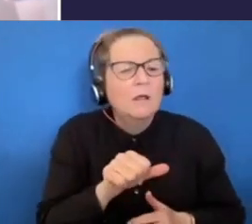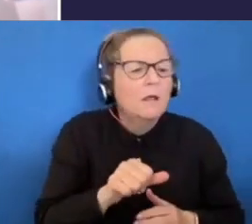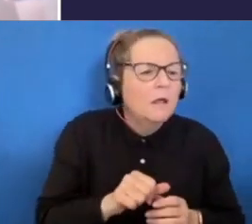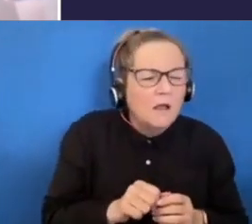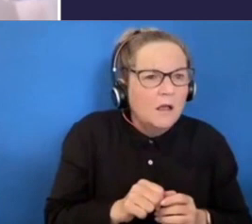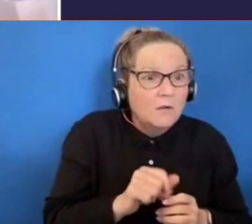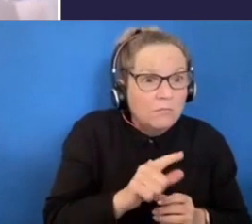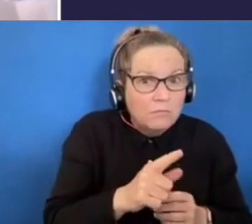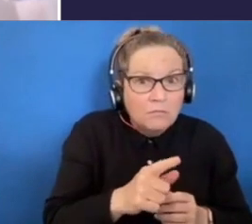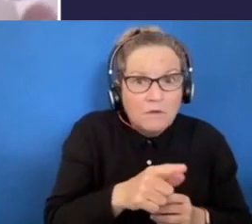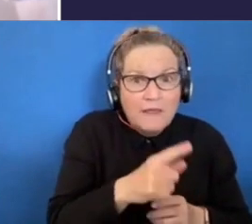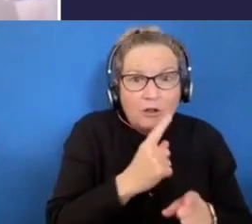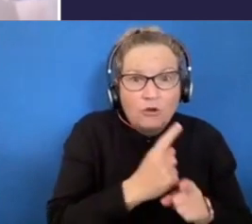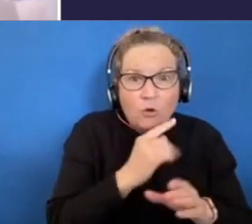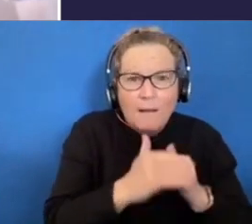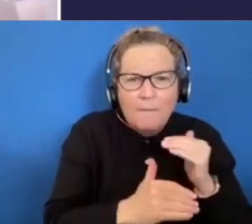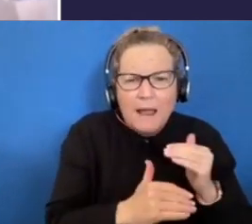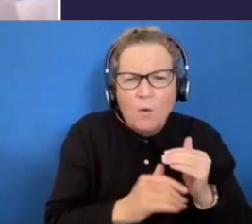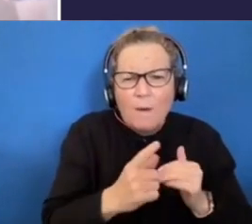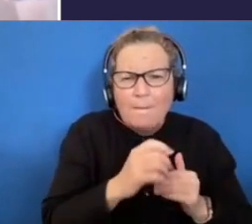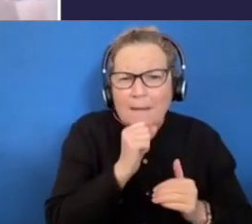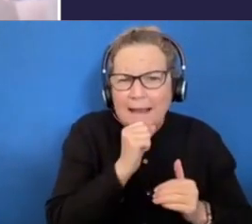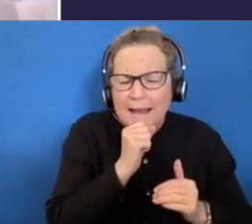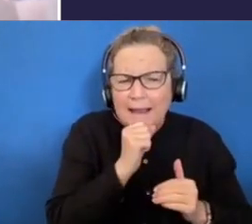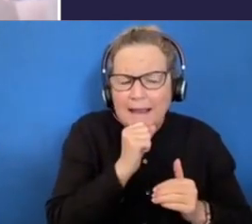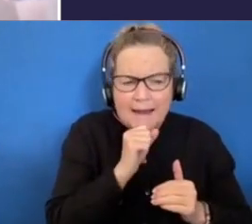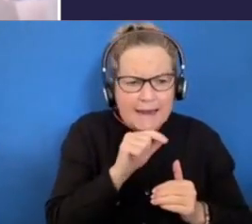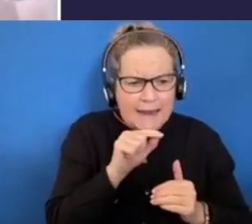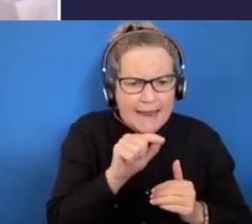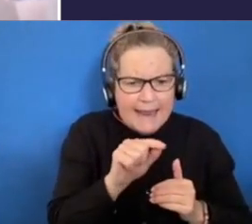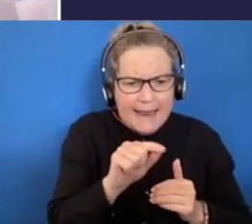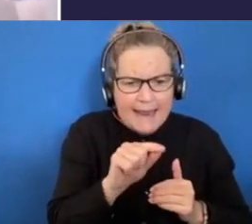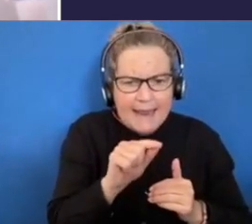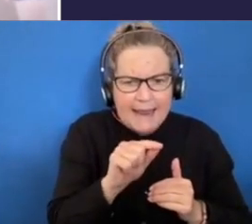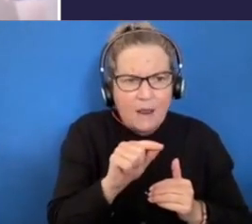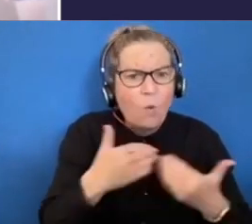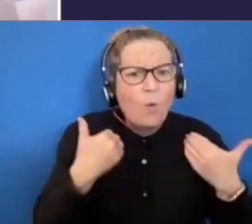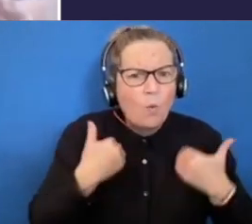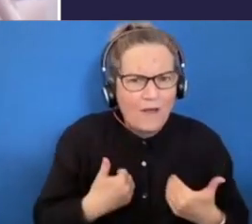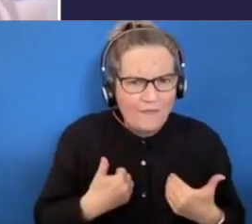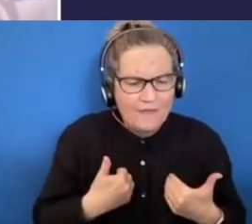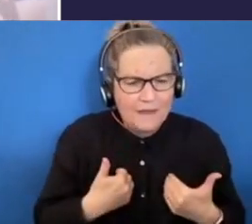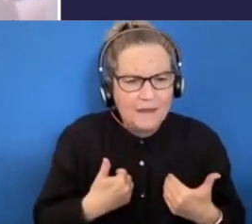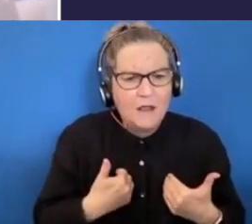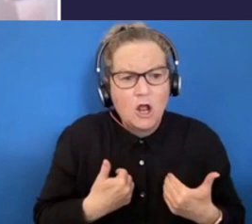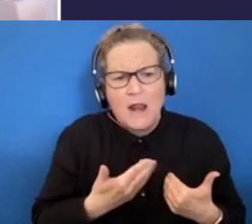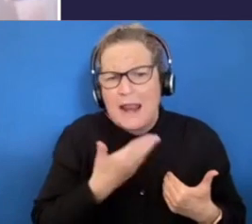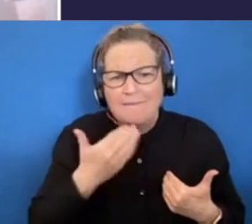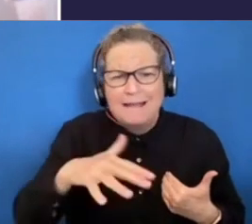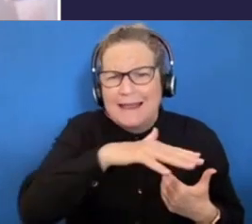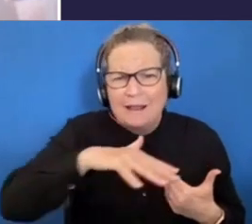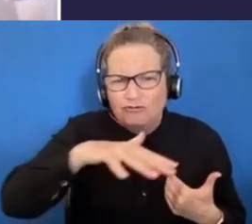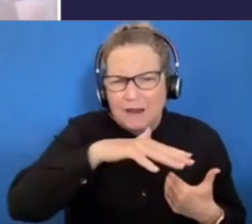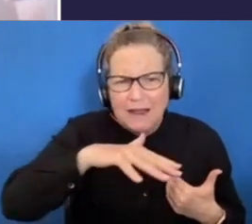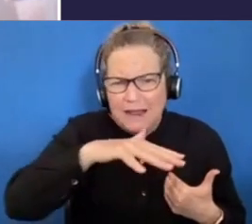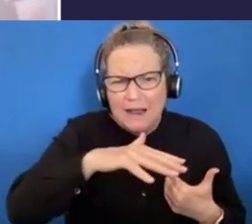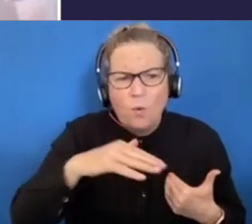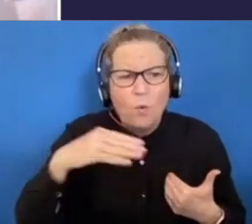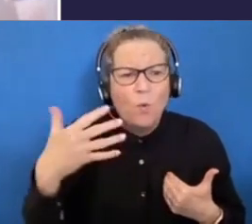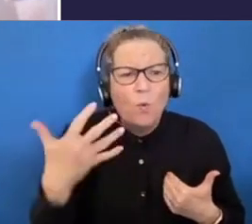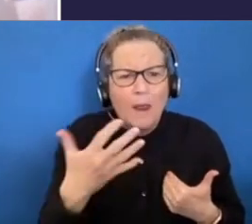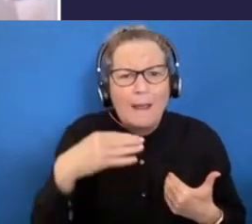role where a gentleman had been matched who was quite wealthy, living in a nice suburb in a neighbourhood in